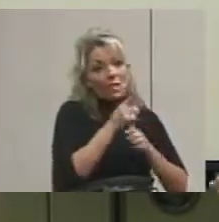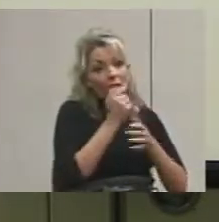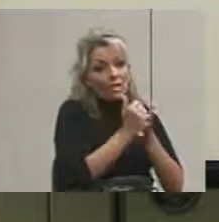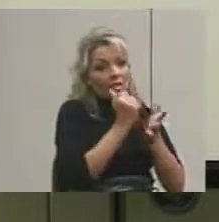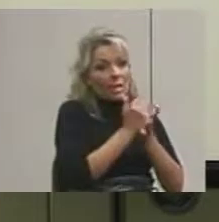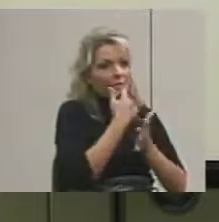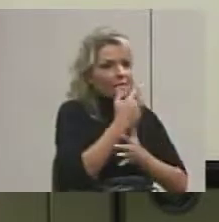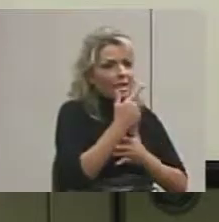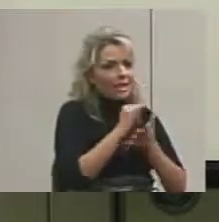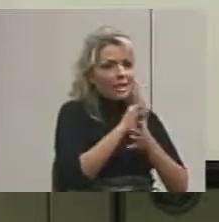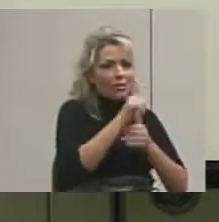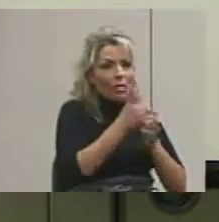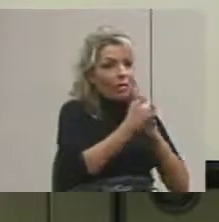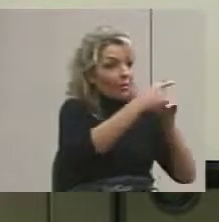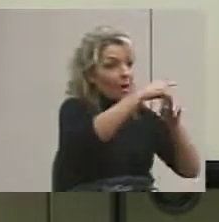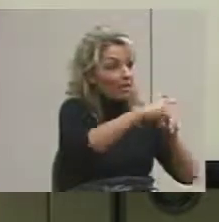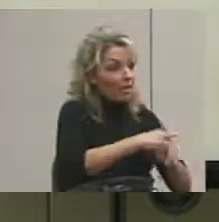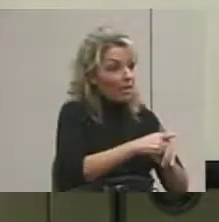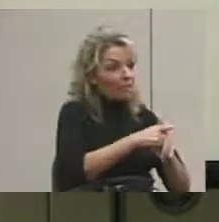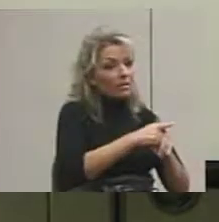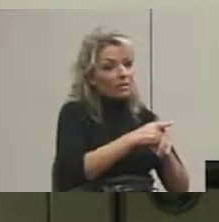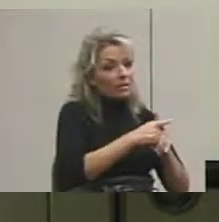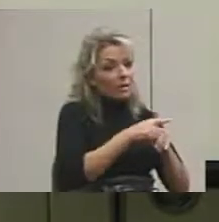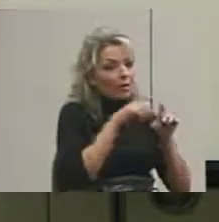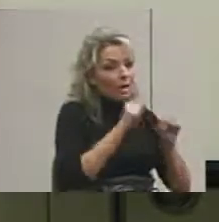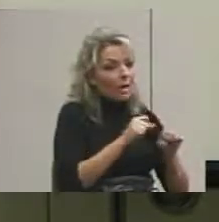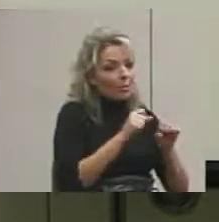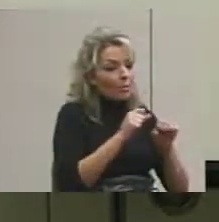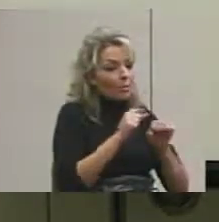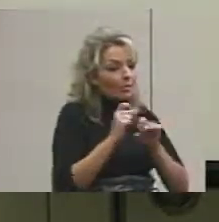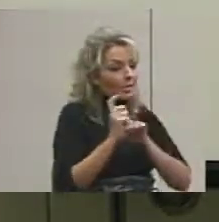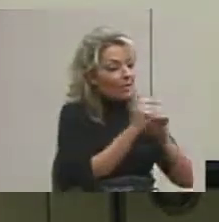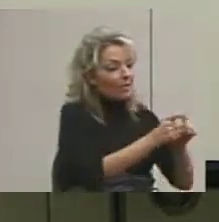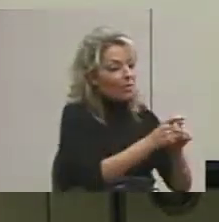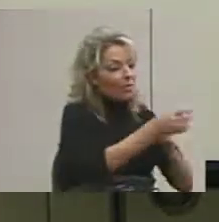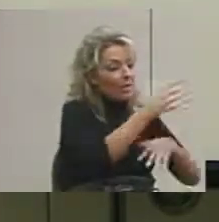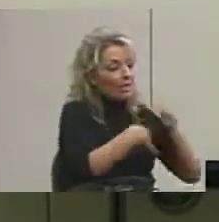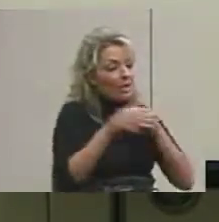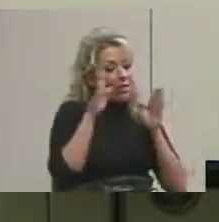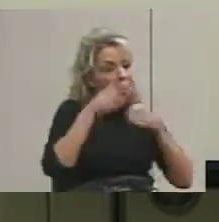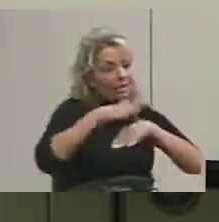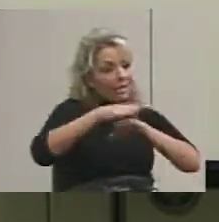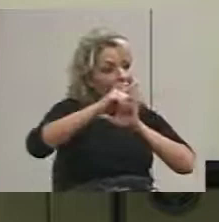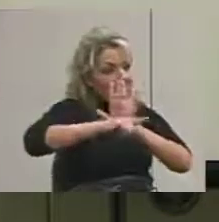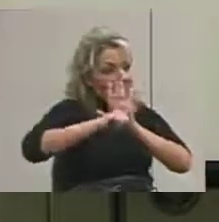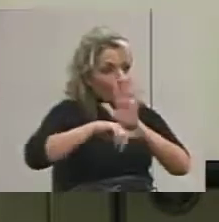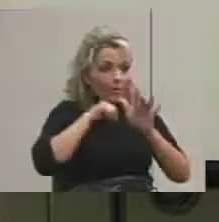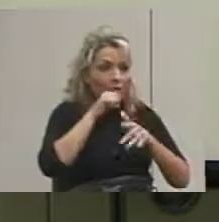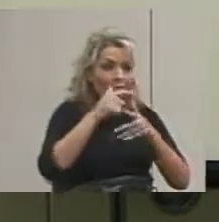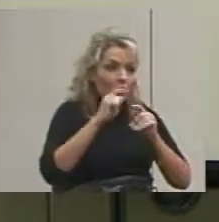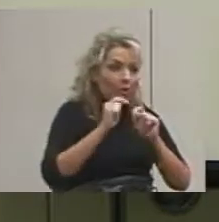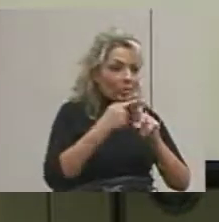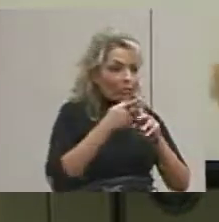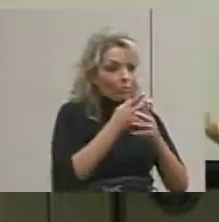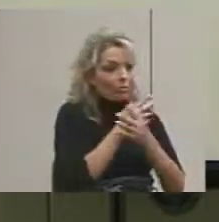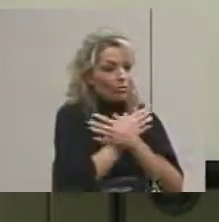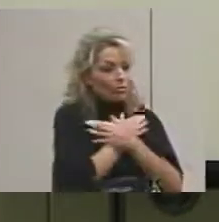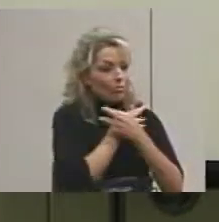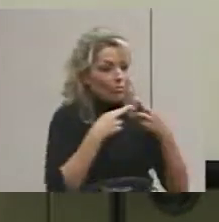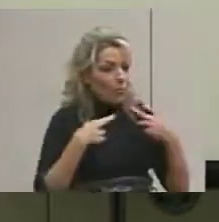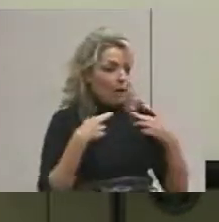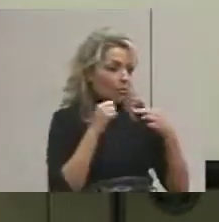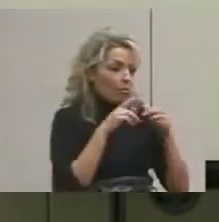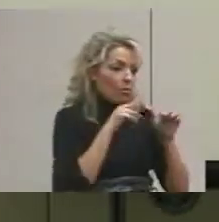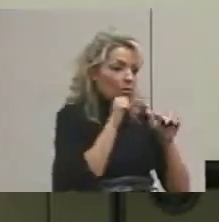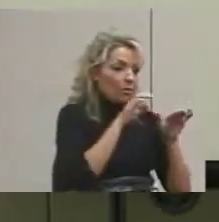like I said, I think all those positives that we're able to give him, instead of focusing on the negative, you didn't try your best, or you didn't, do this, or